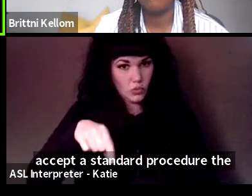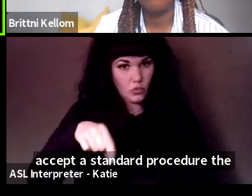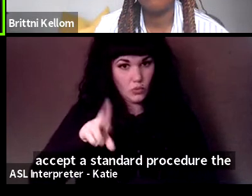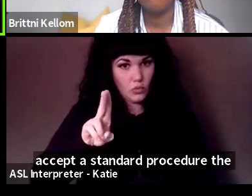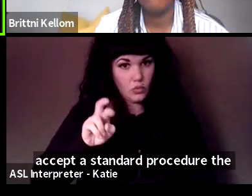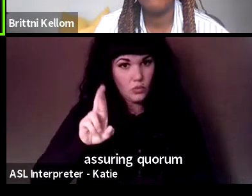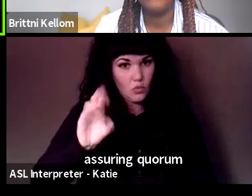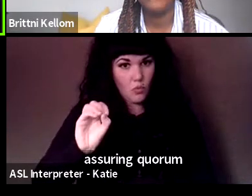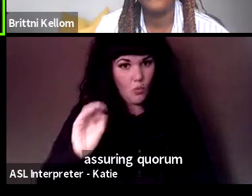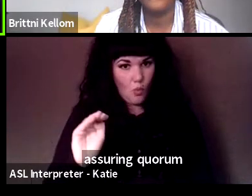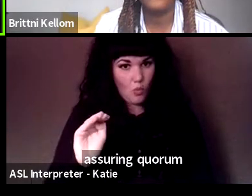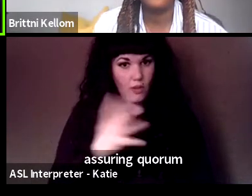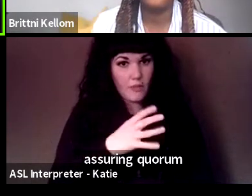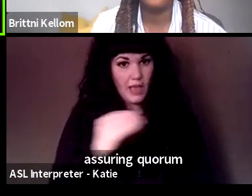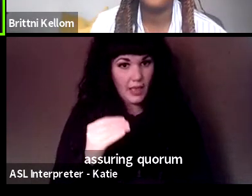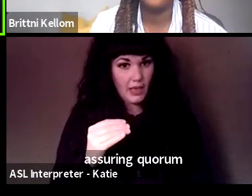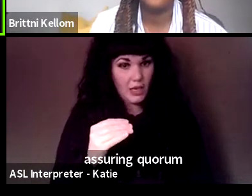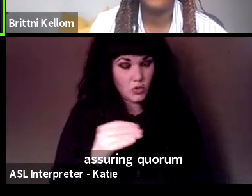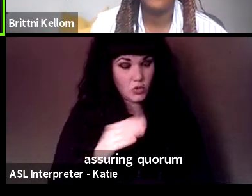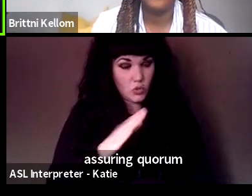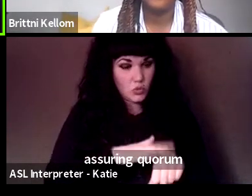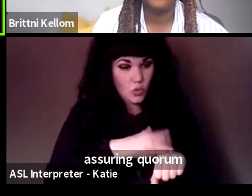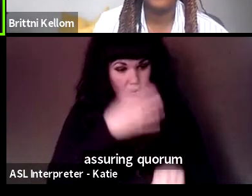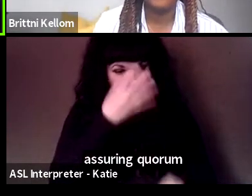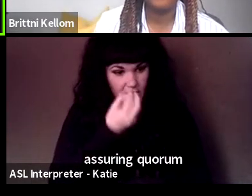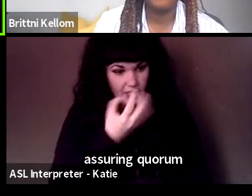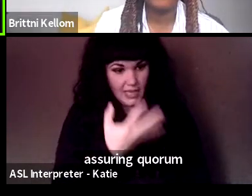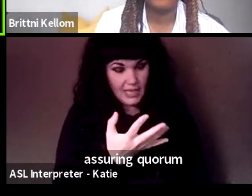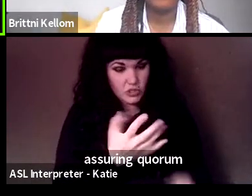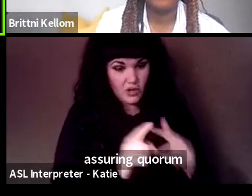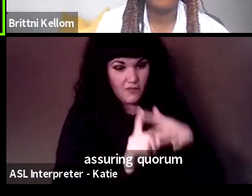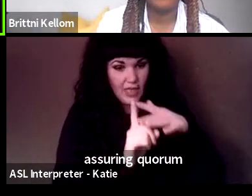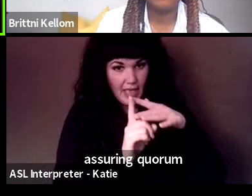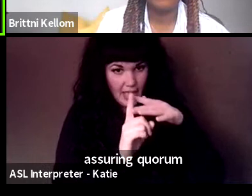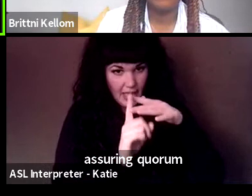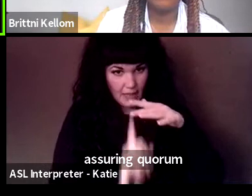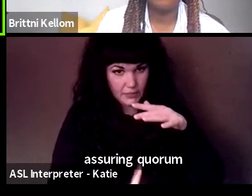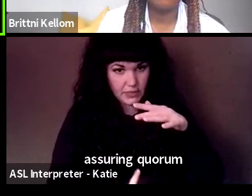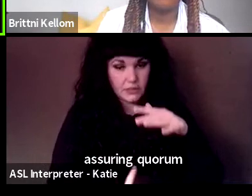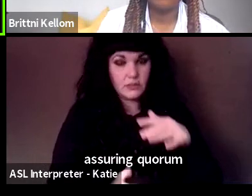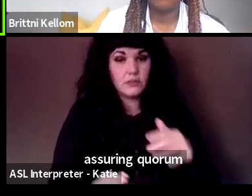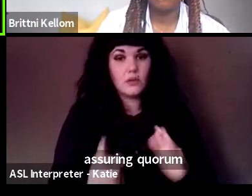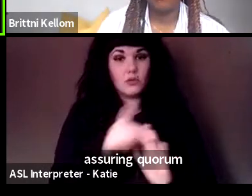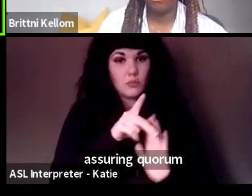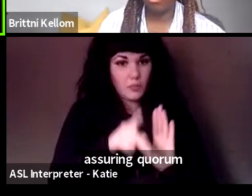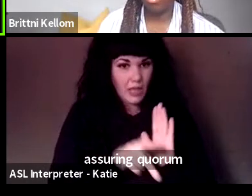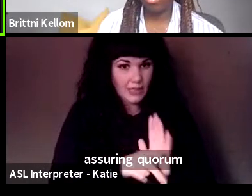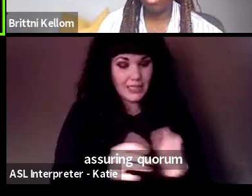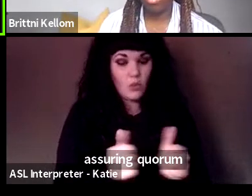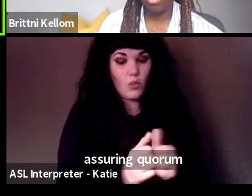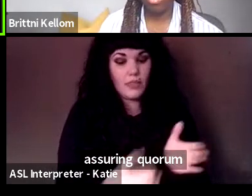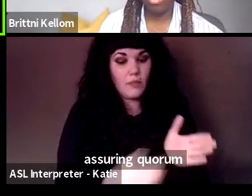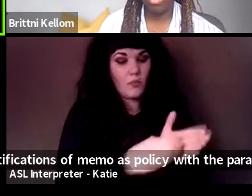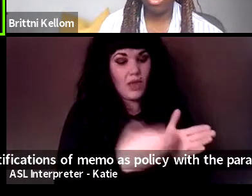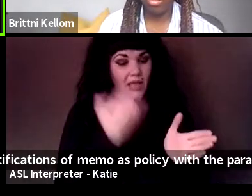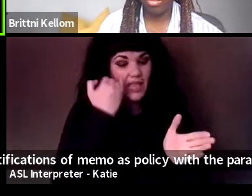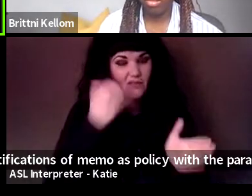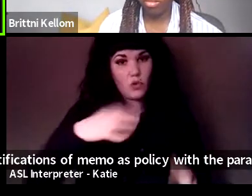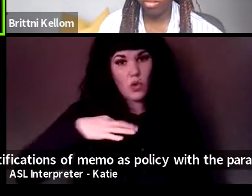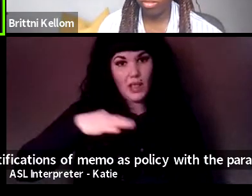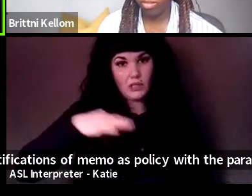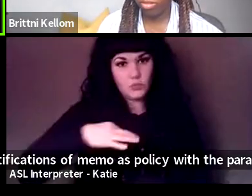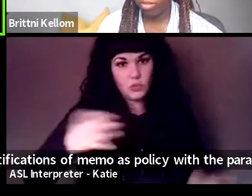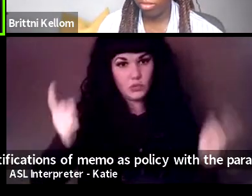and notifications of absences memo as policy with the paragraph, if you are eligible to attend